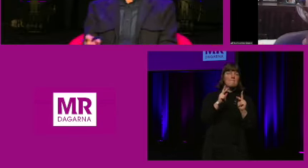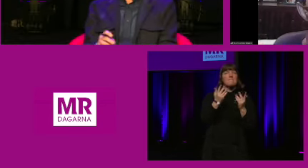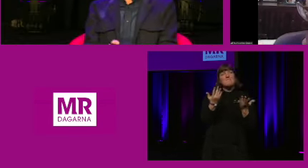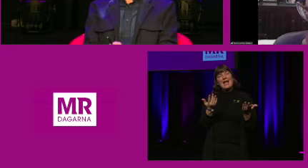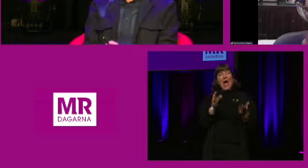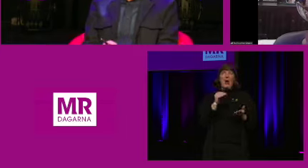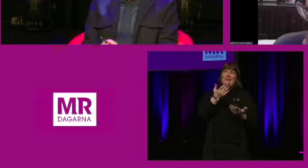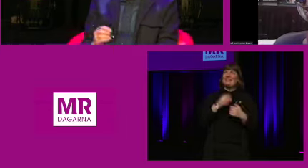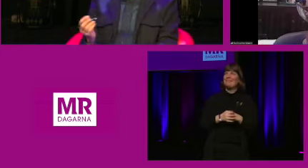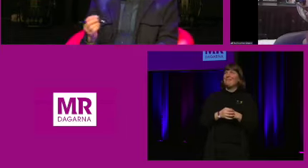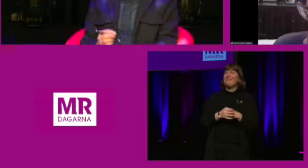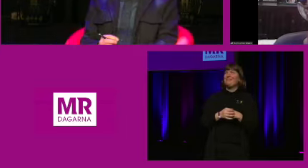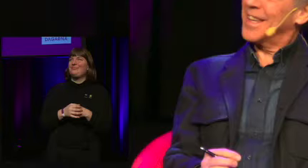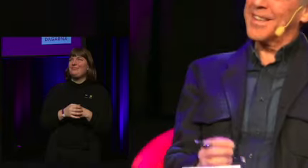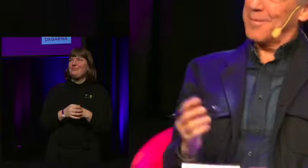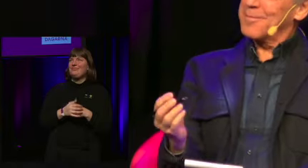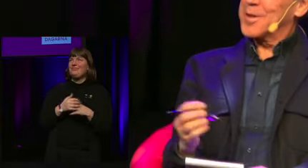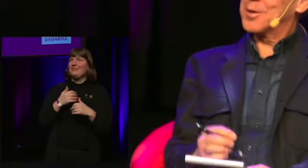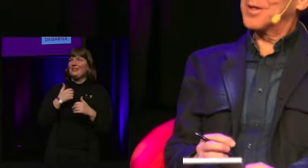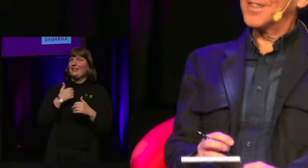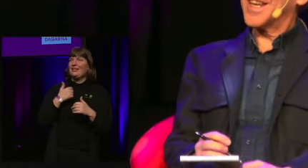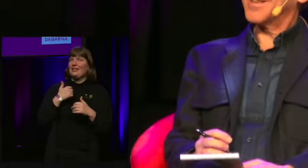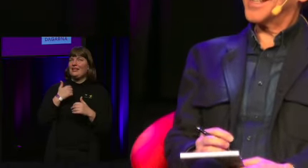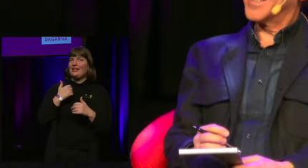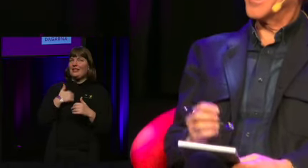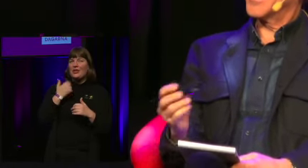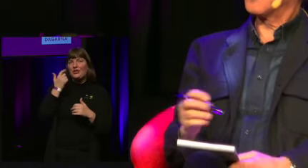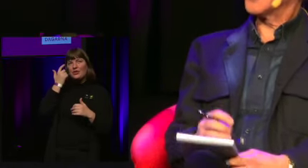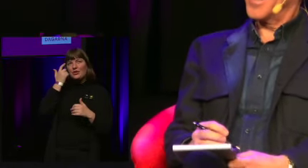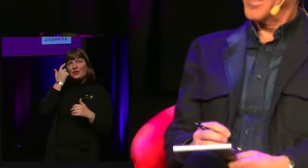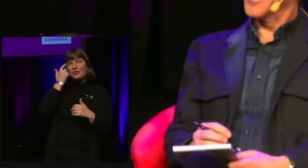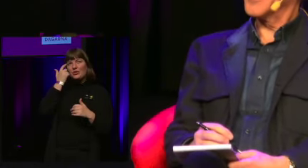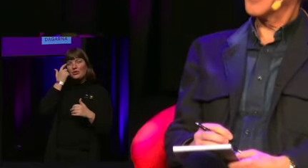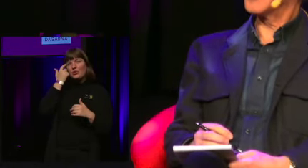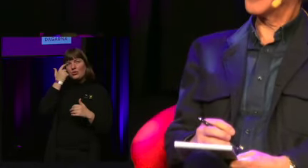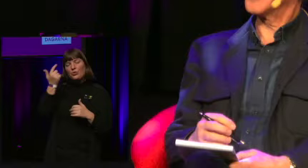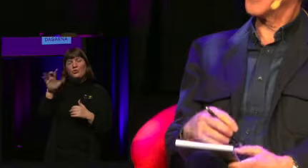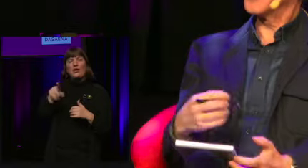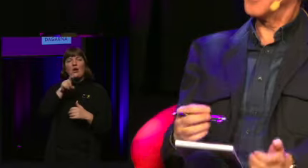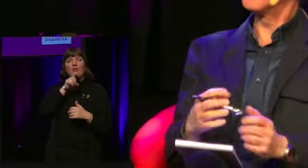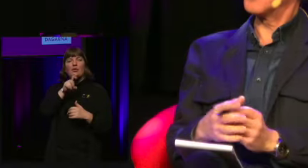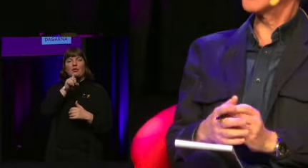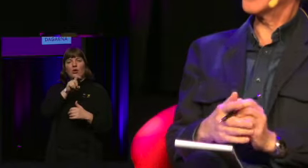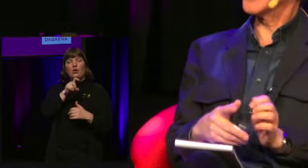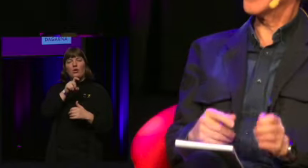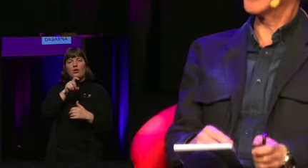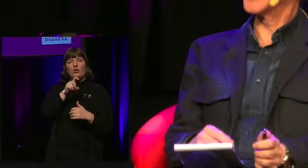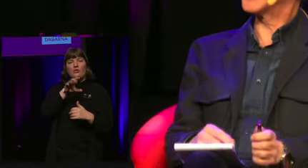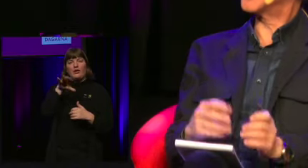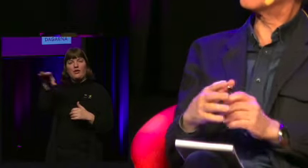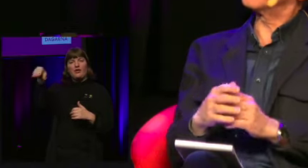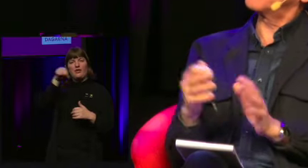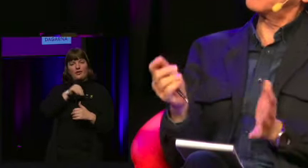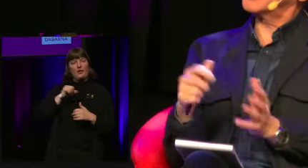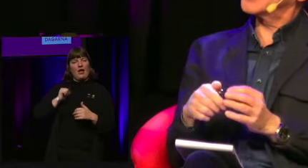Well, I think we should take that comment and use it.